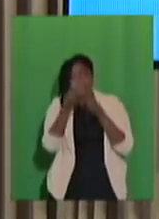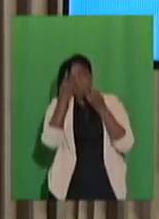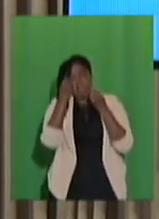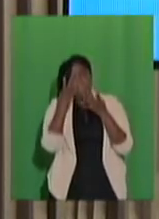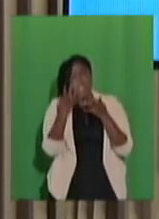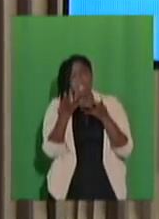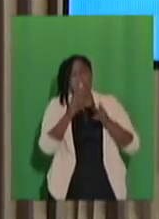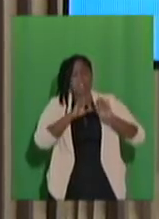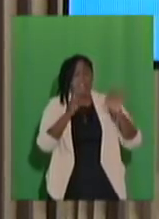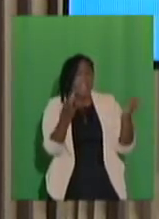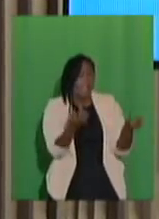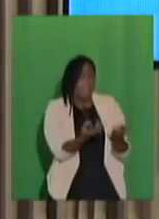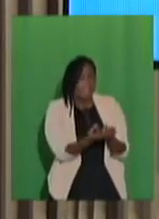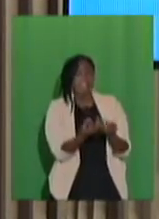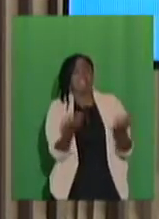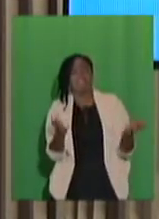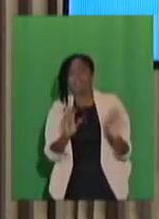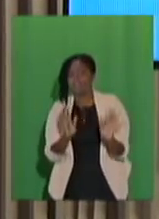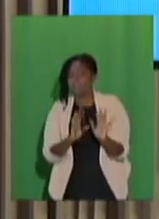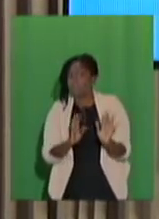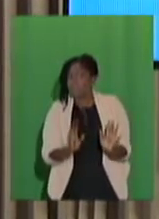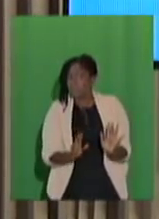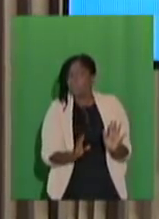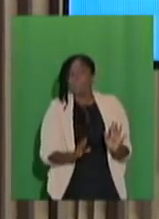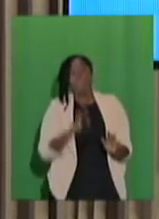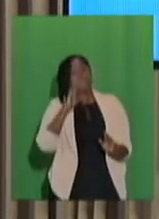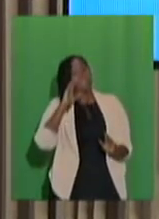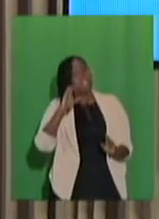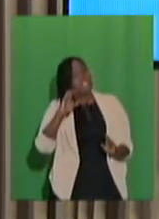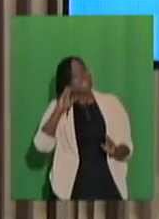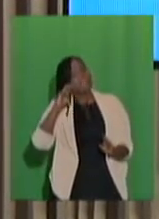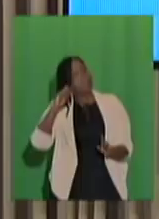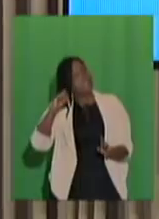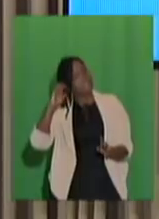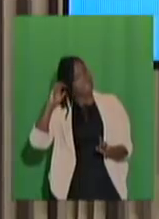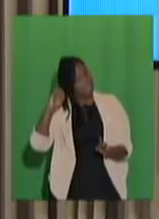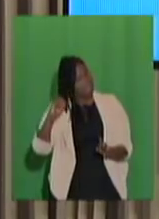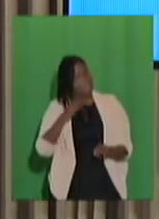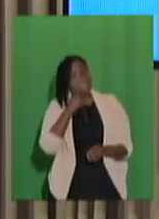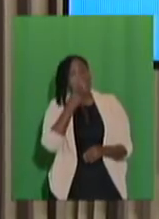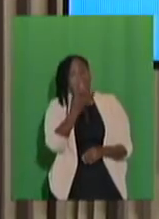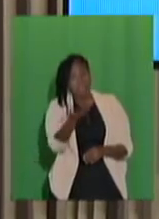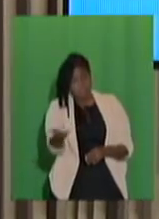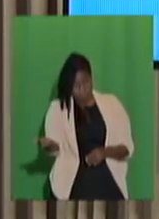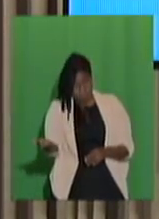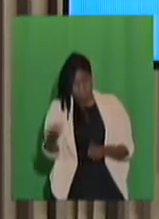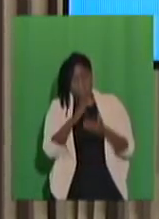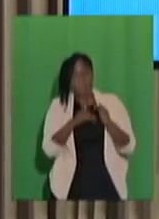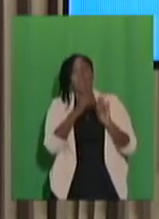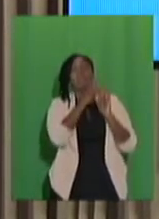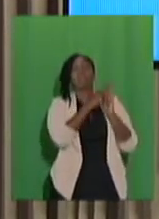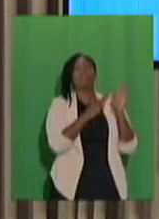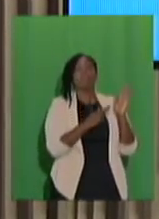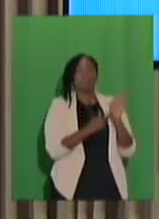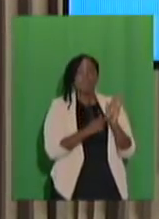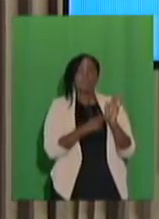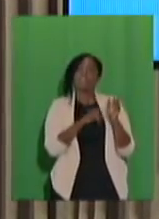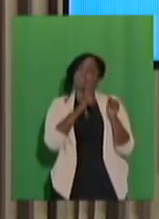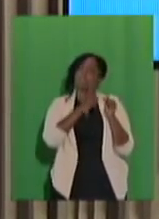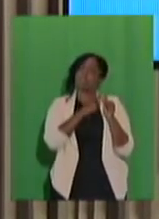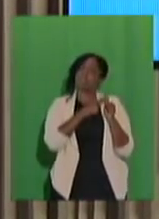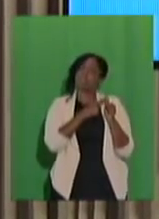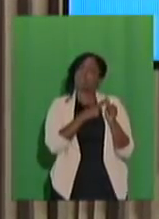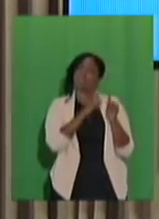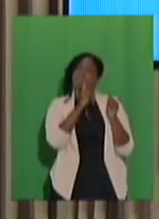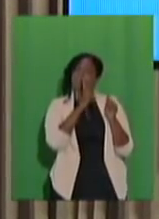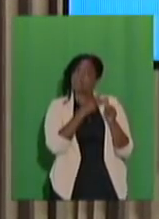medical officer will tell you what are the protocols in place to give out information to relatives.